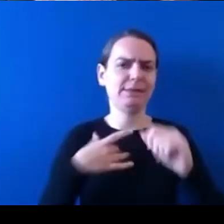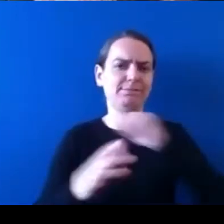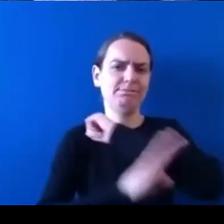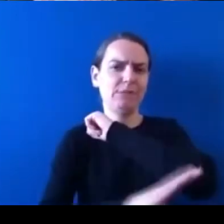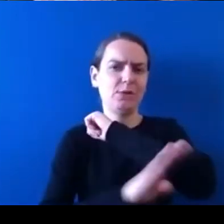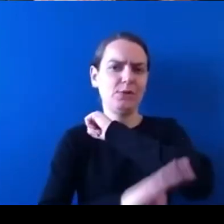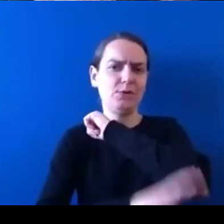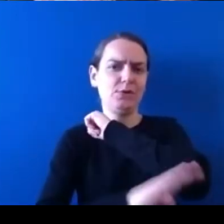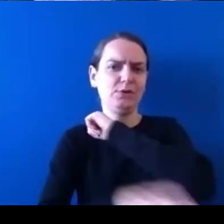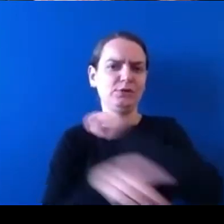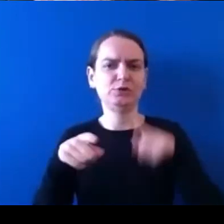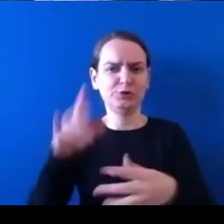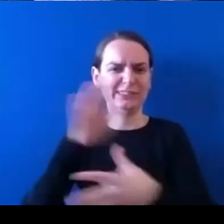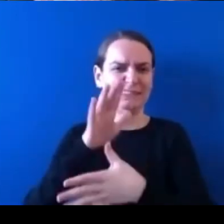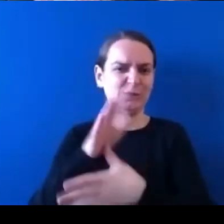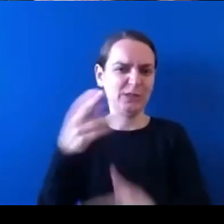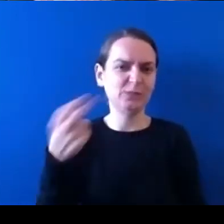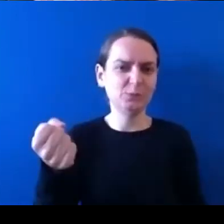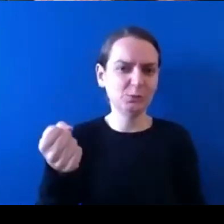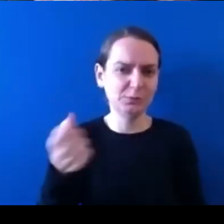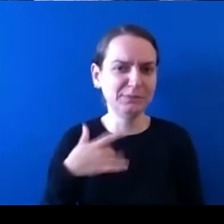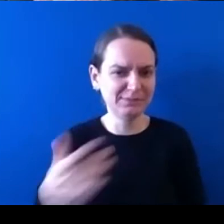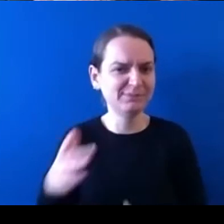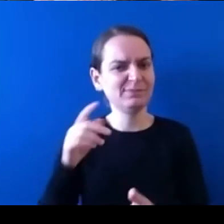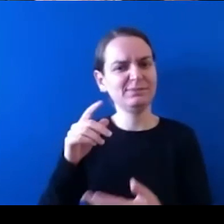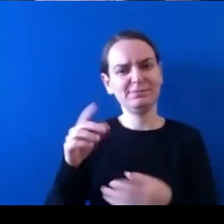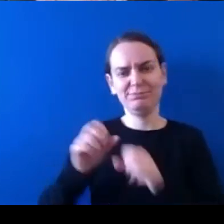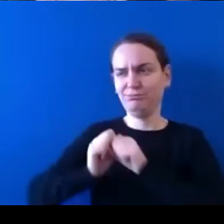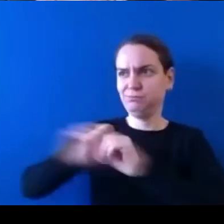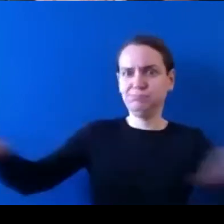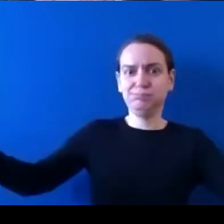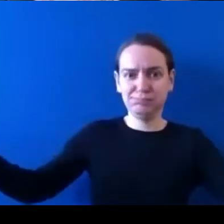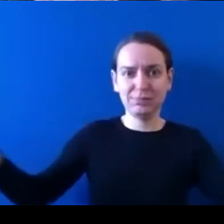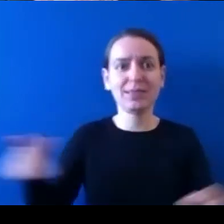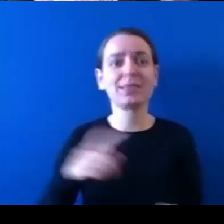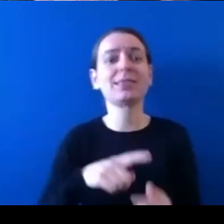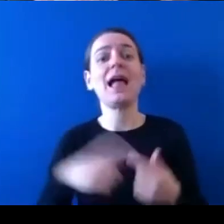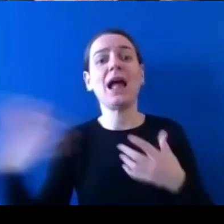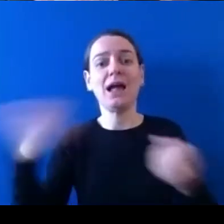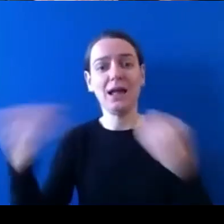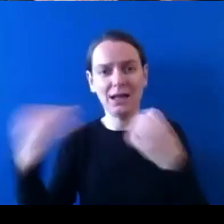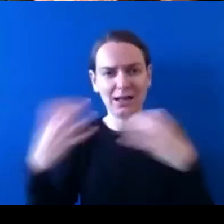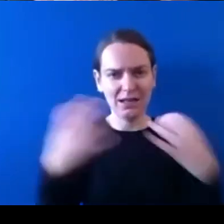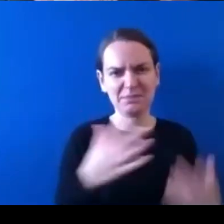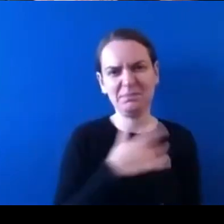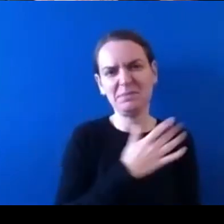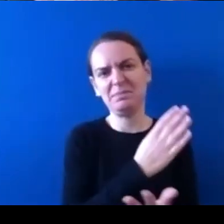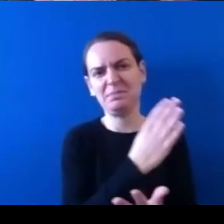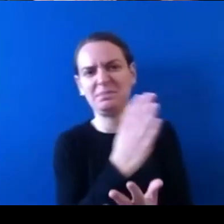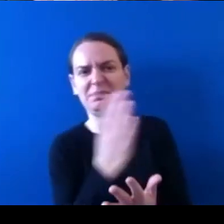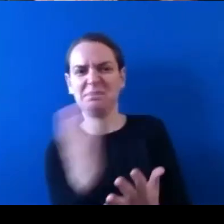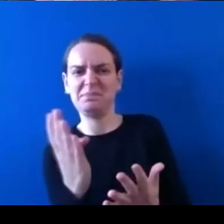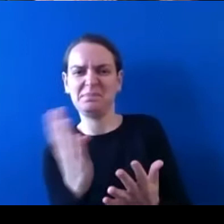that she wanted to go to and make a decision. That was extremely helpful for